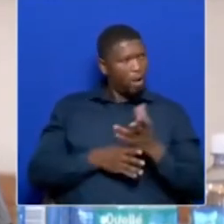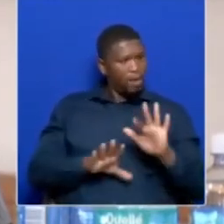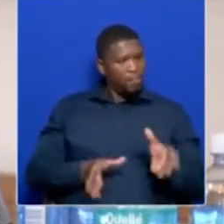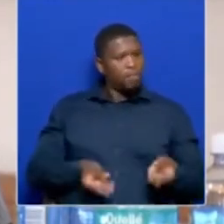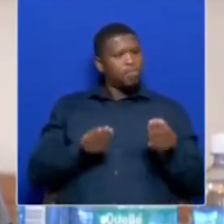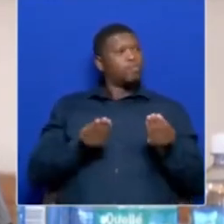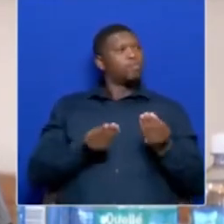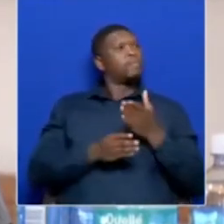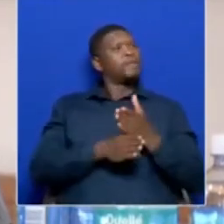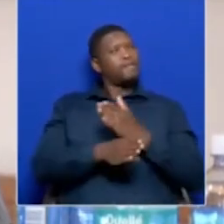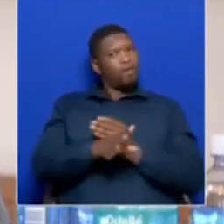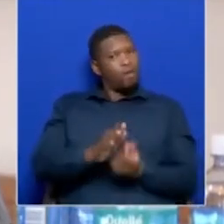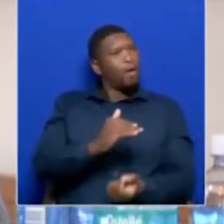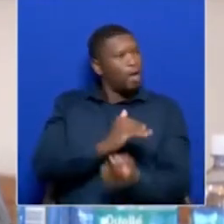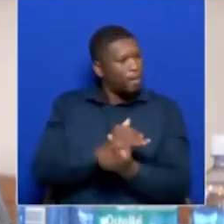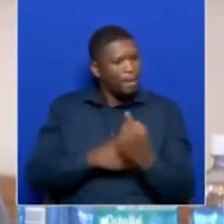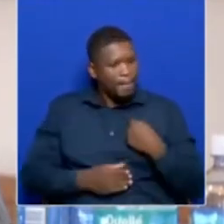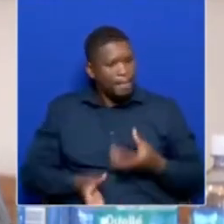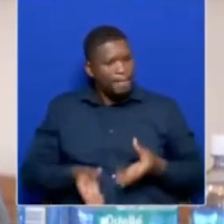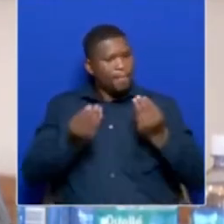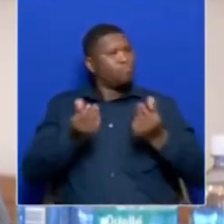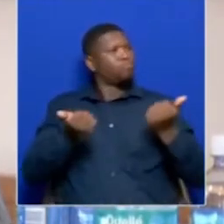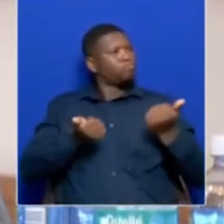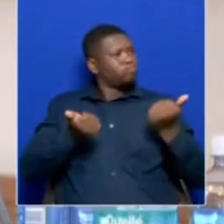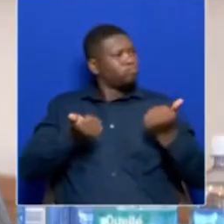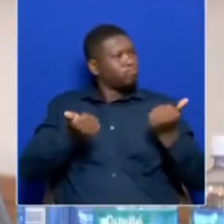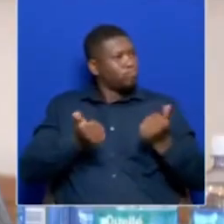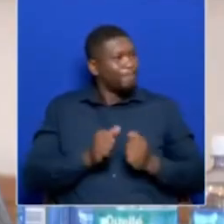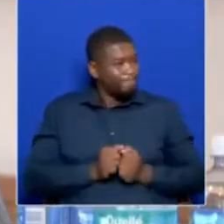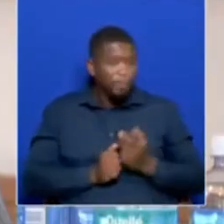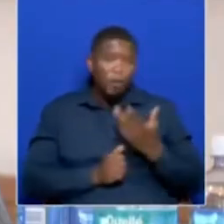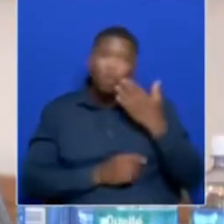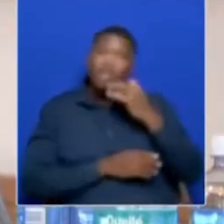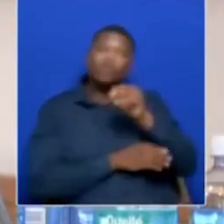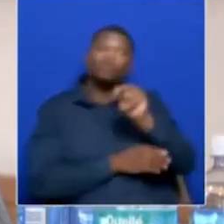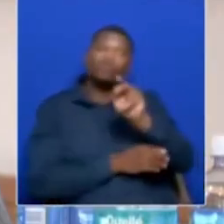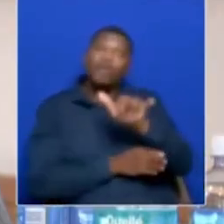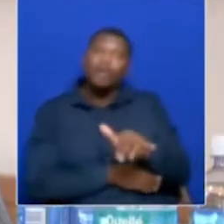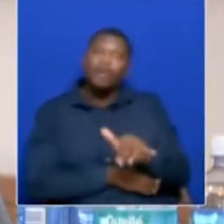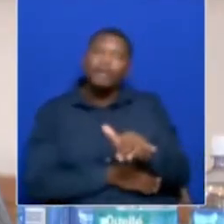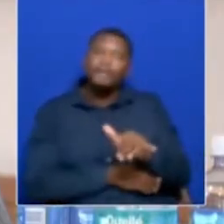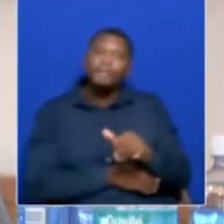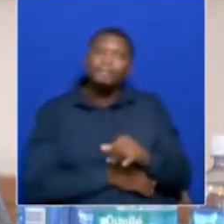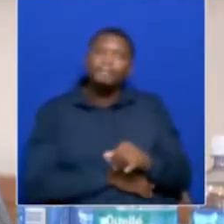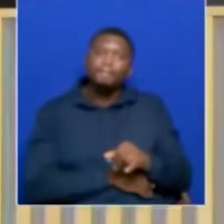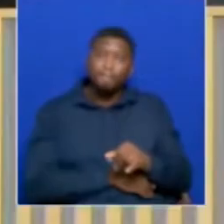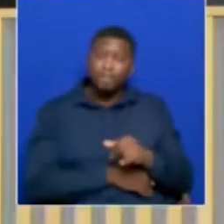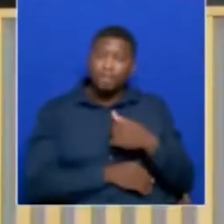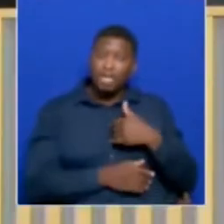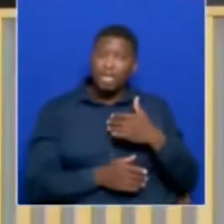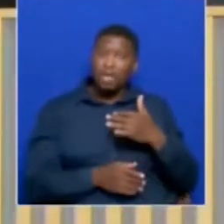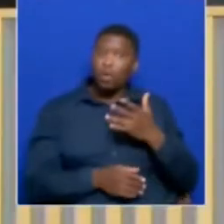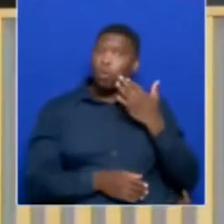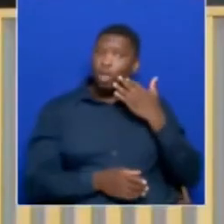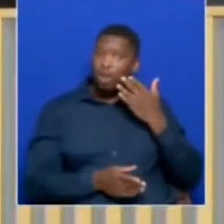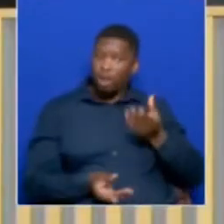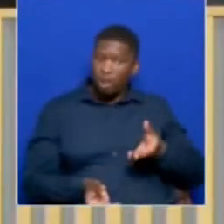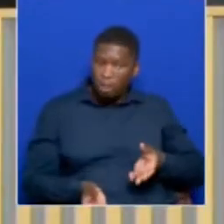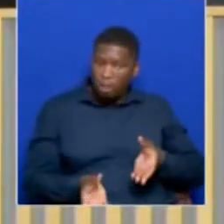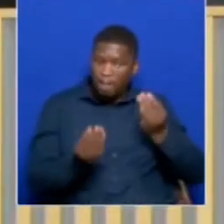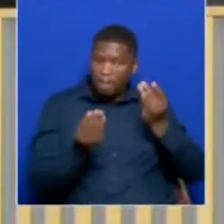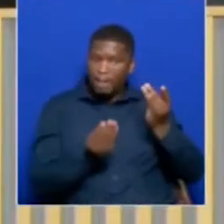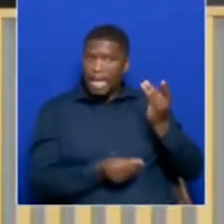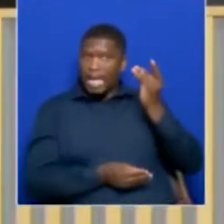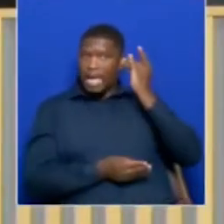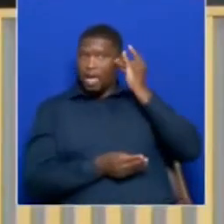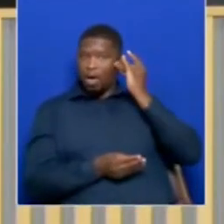place. After hearing about the assassination plot, I reported this to my superiors. My